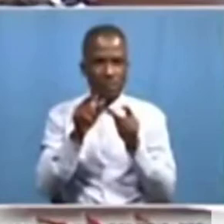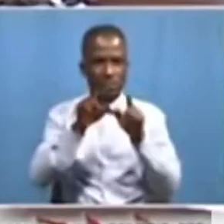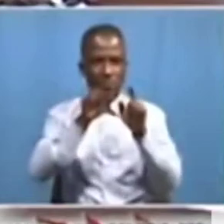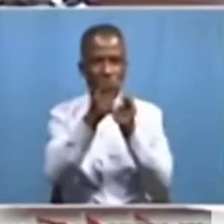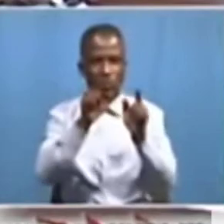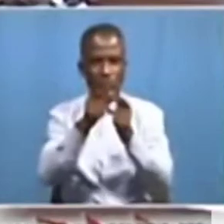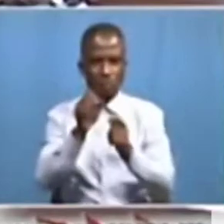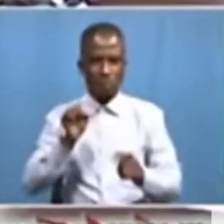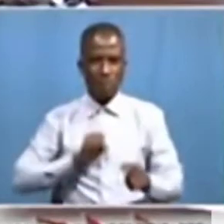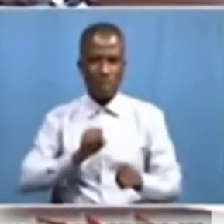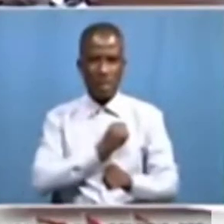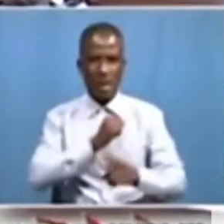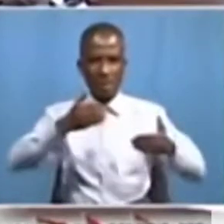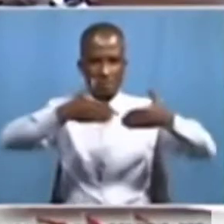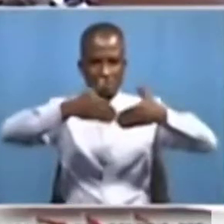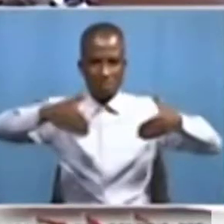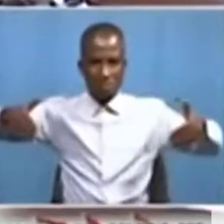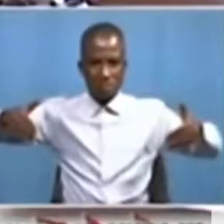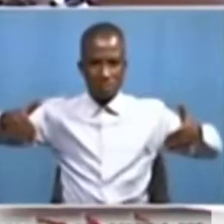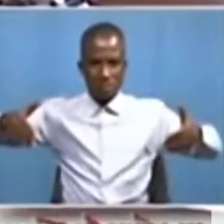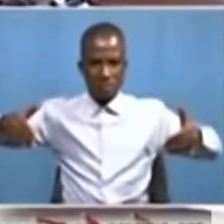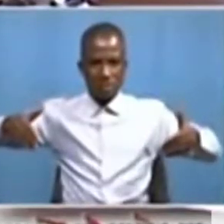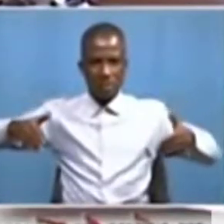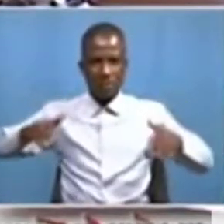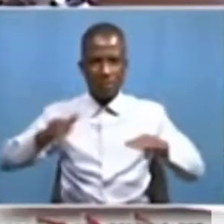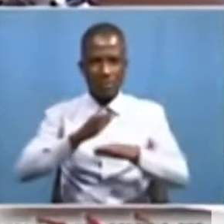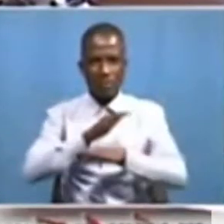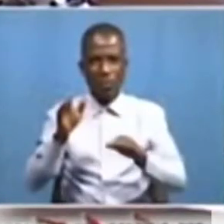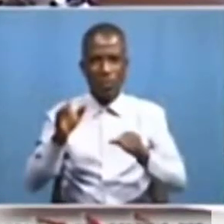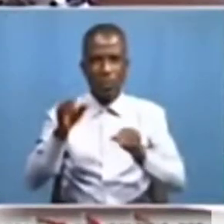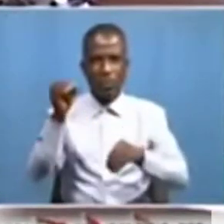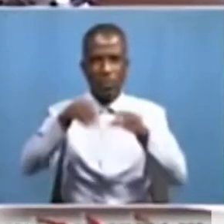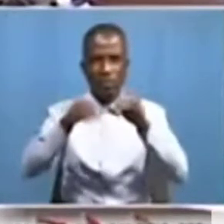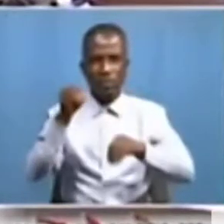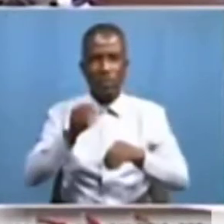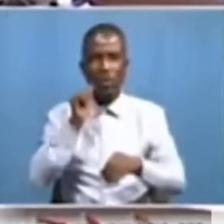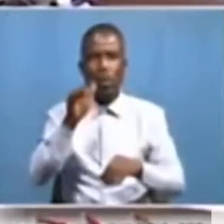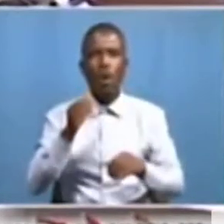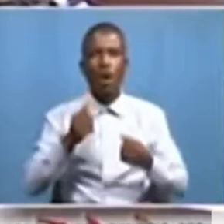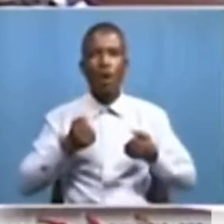staff did not include any woman.